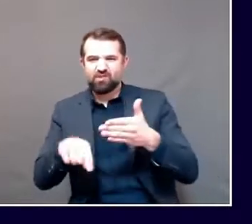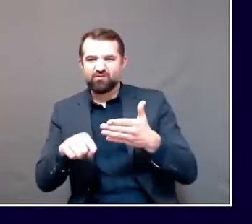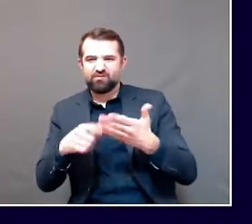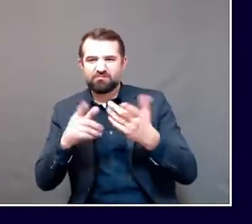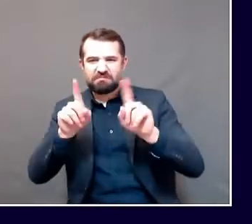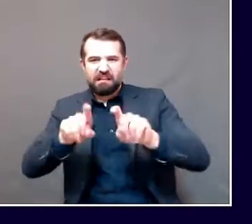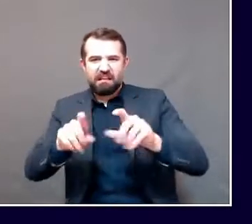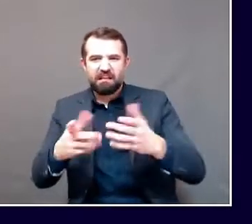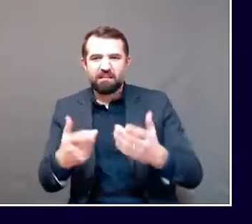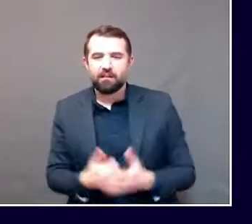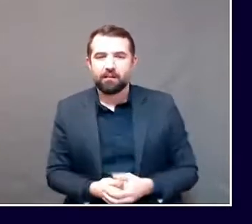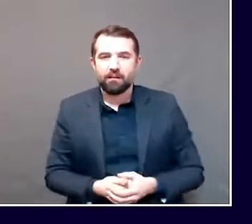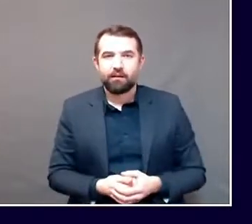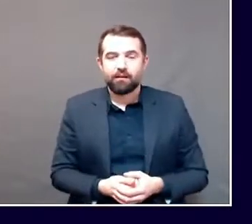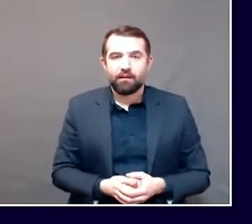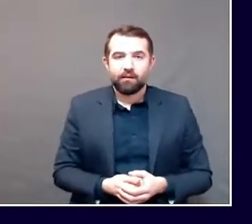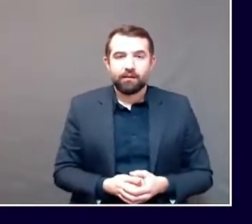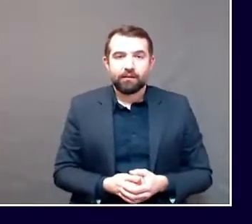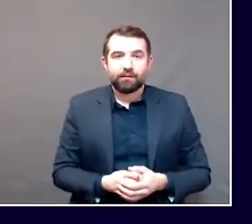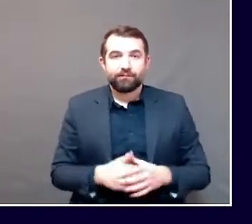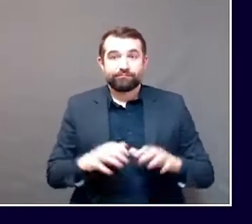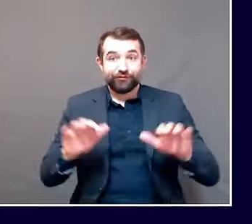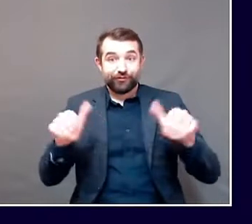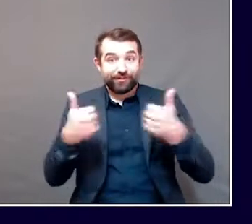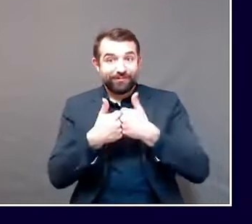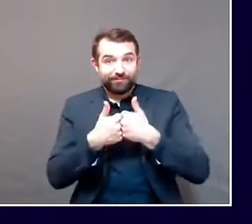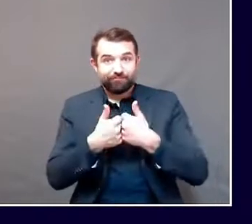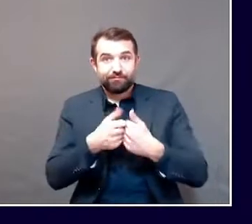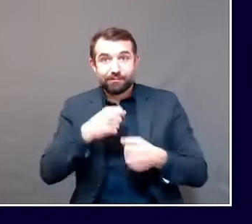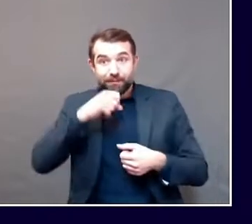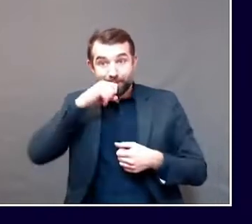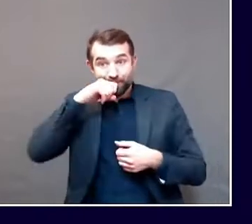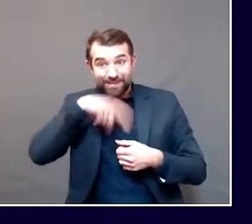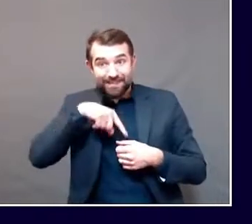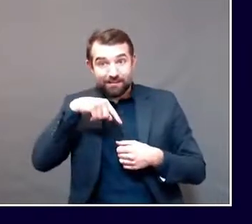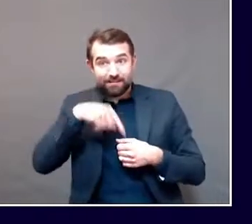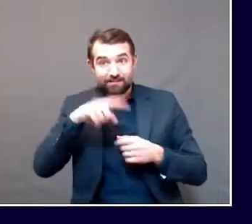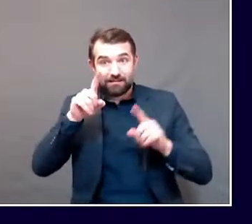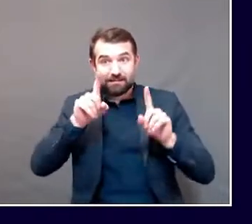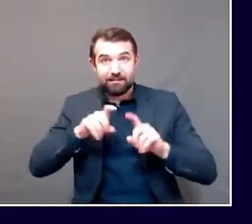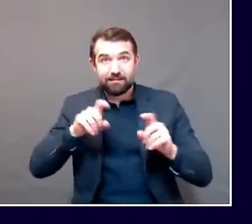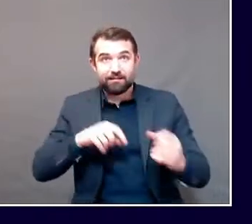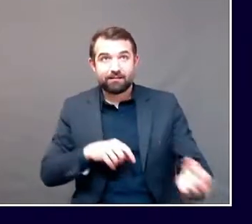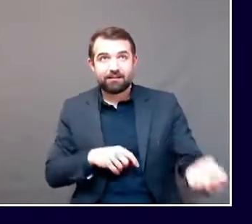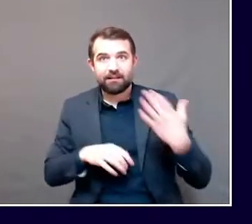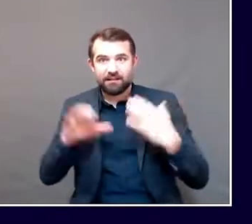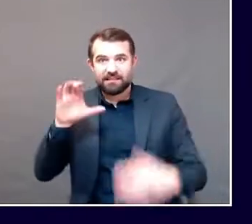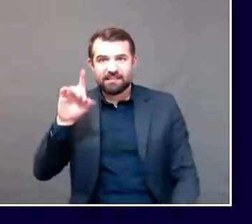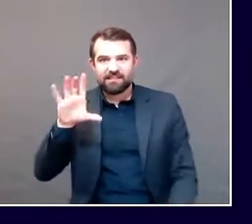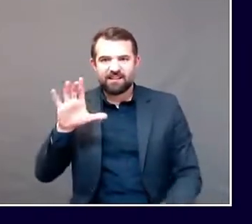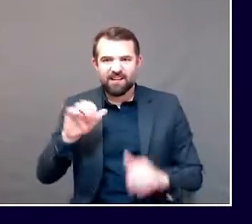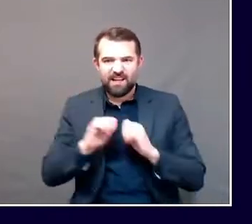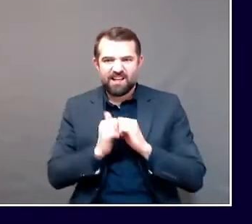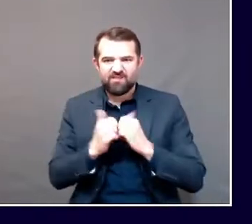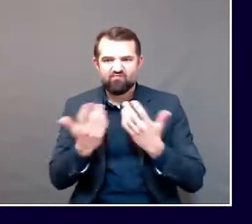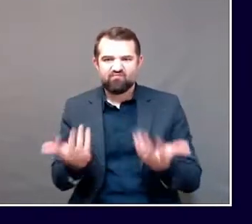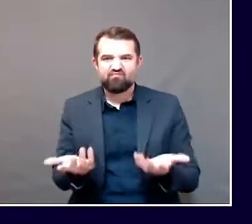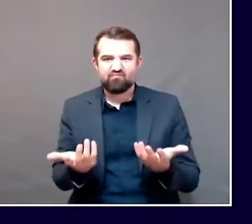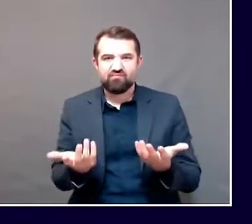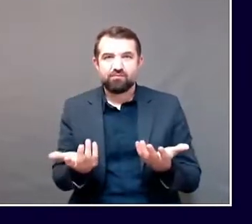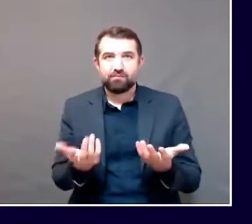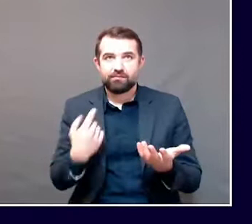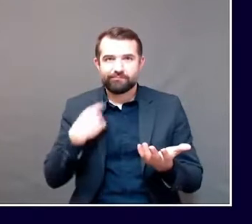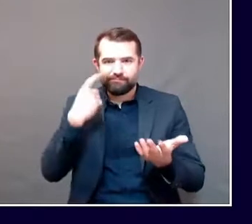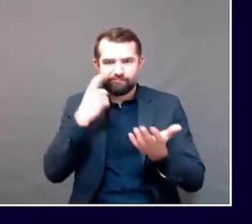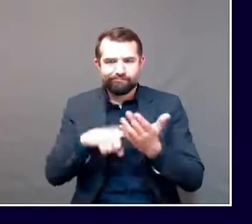challenges one of the thousands of challenges that have arisen over the course of the COVID pandemic is that